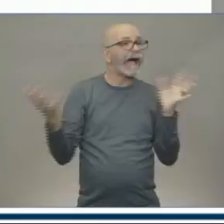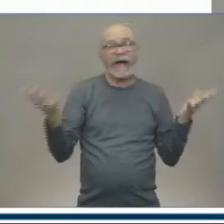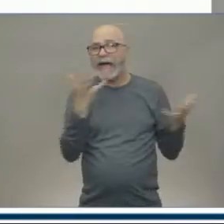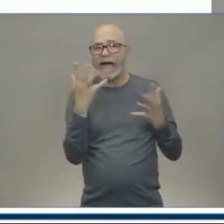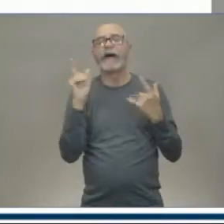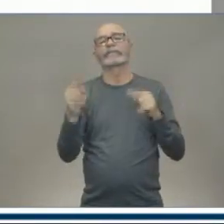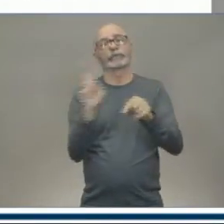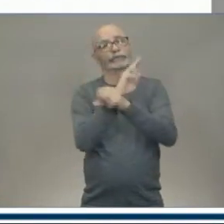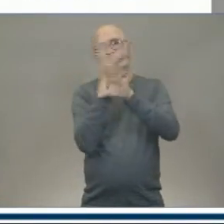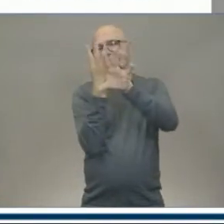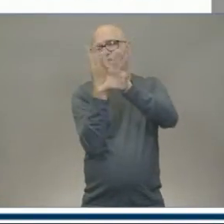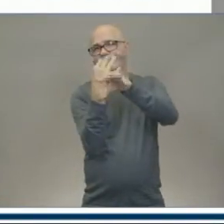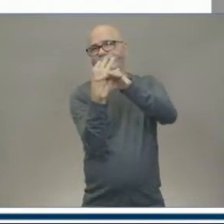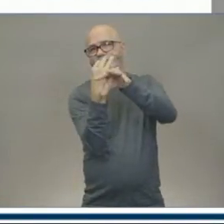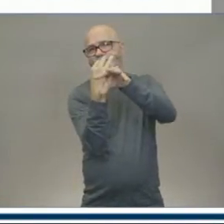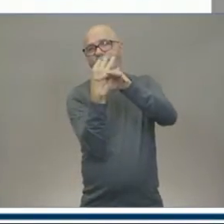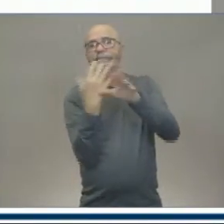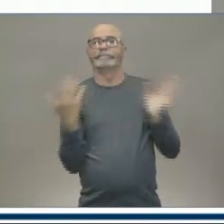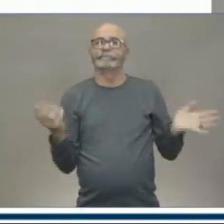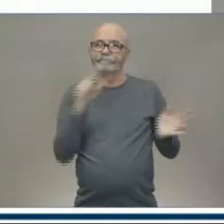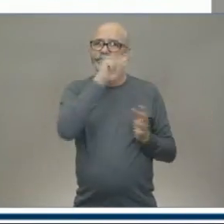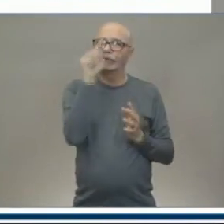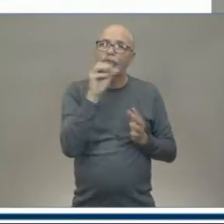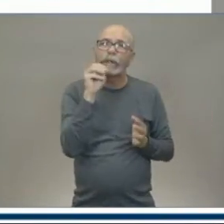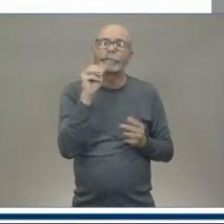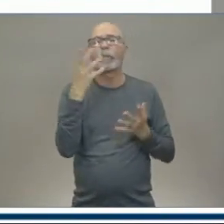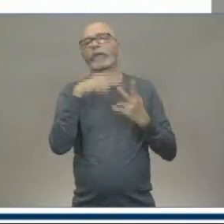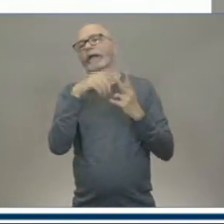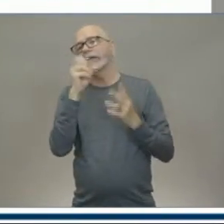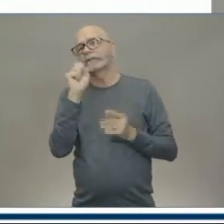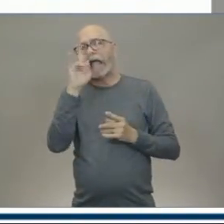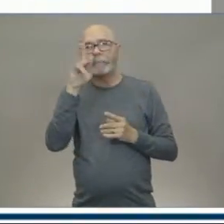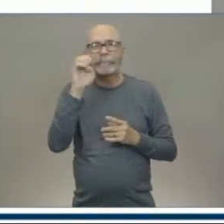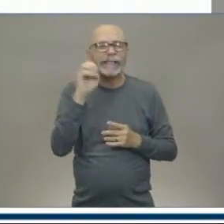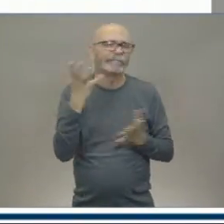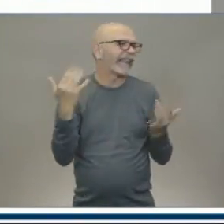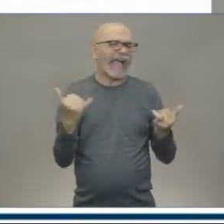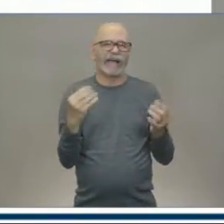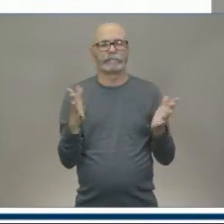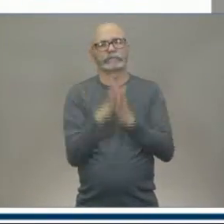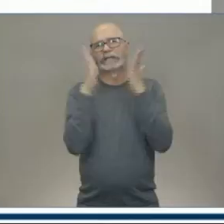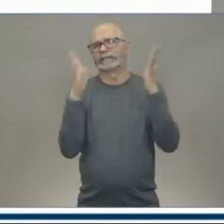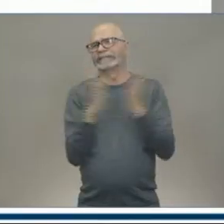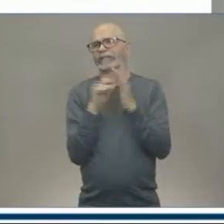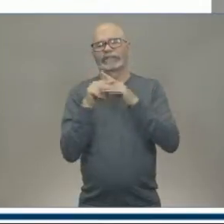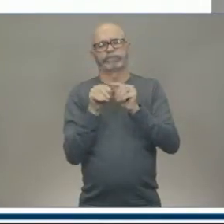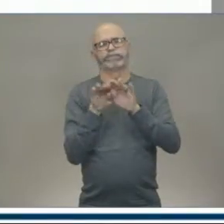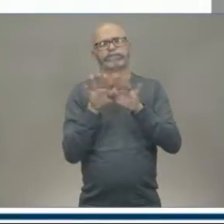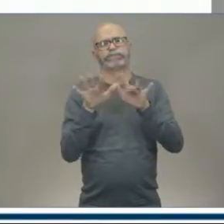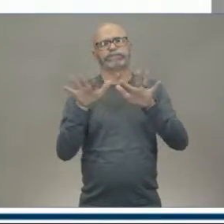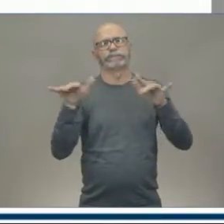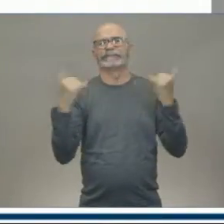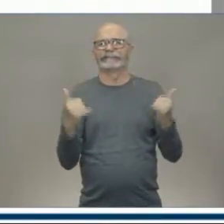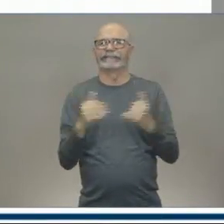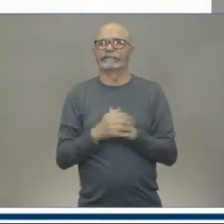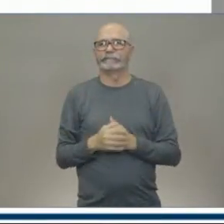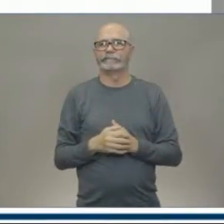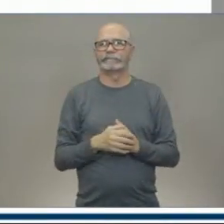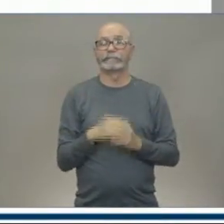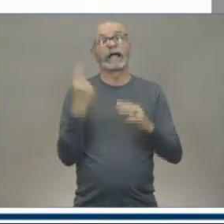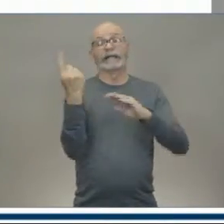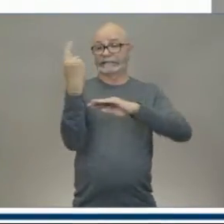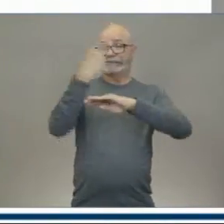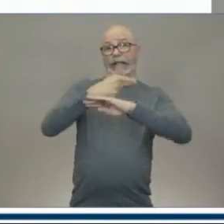no longer is too risky for us to allow that at this time. The day programs for adults